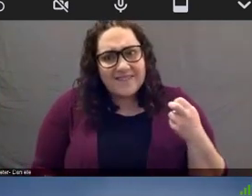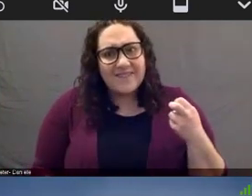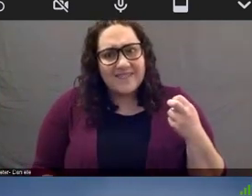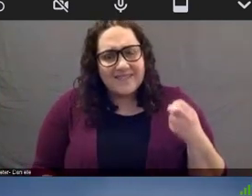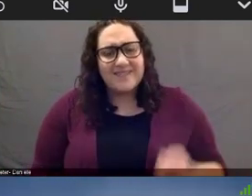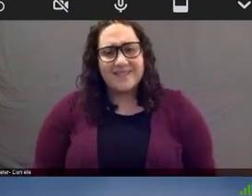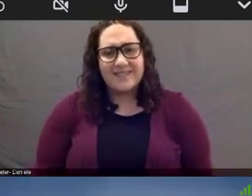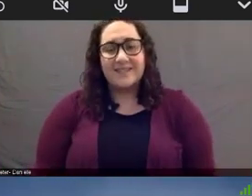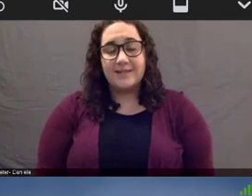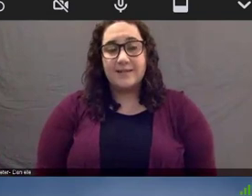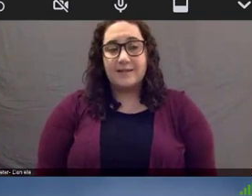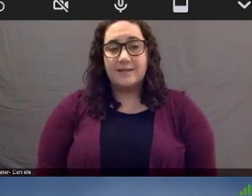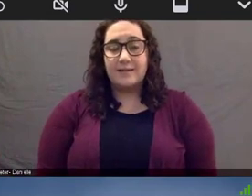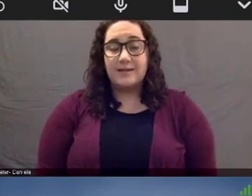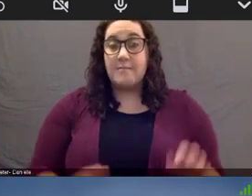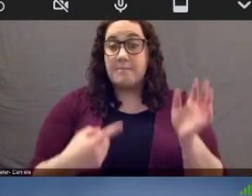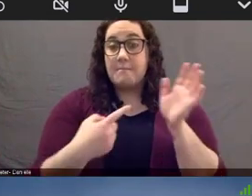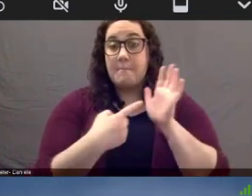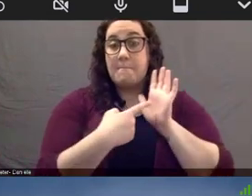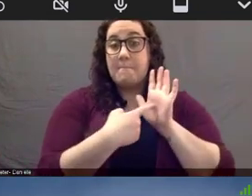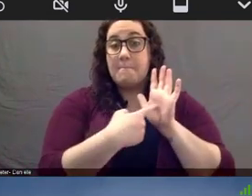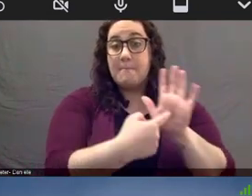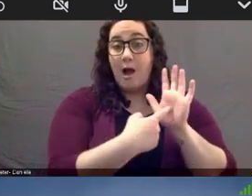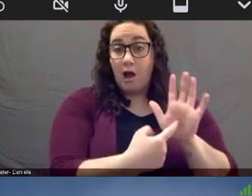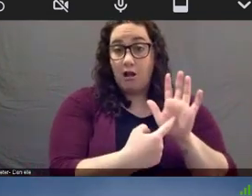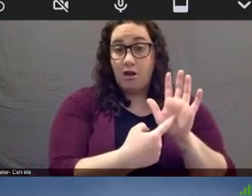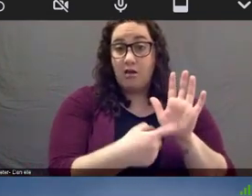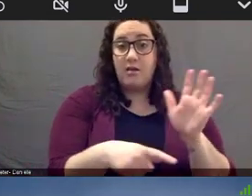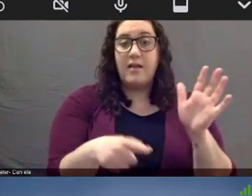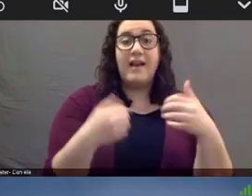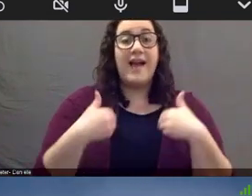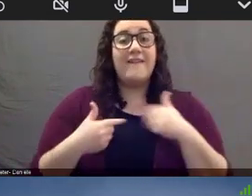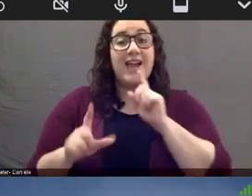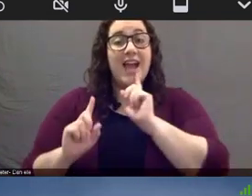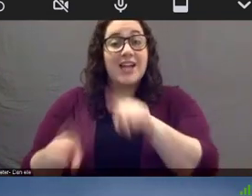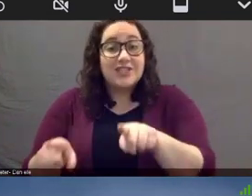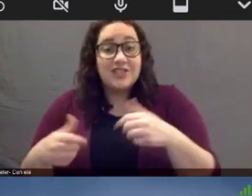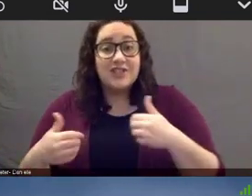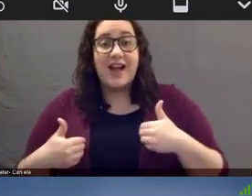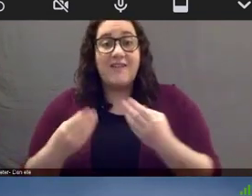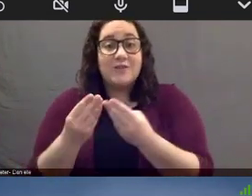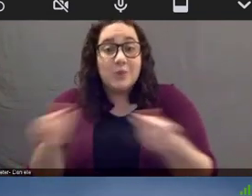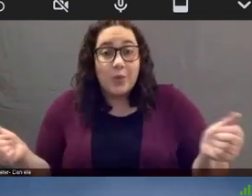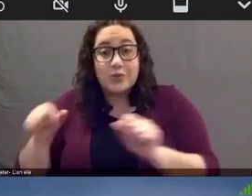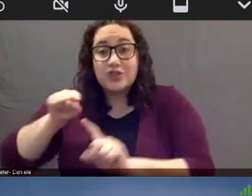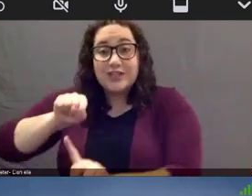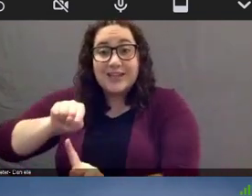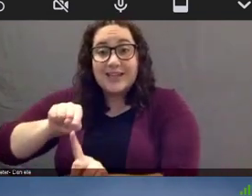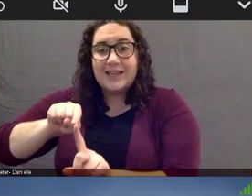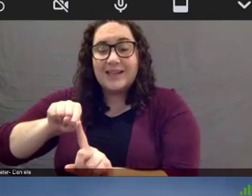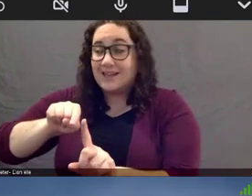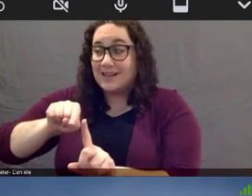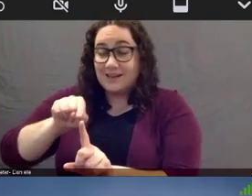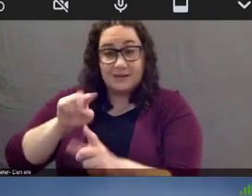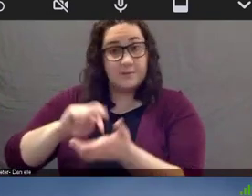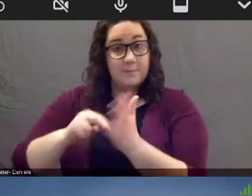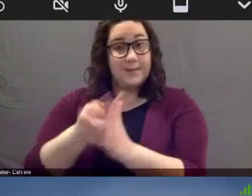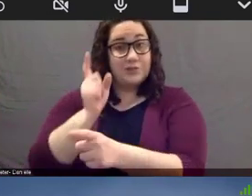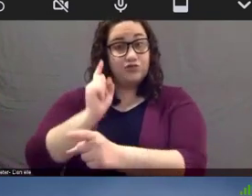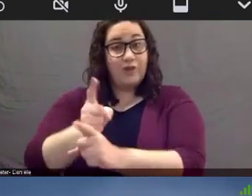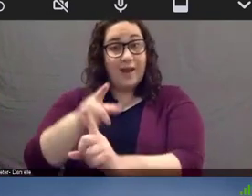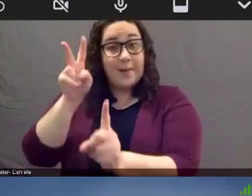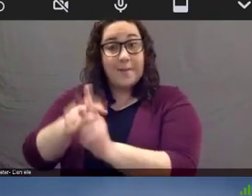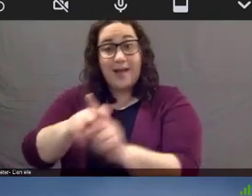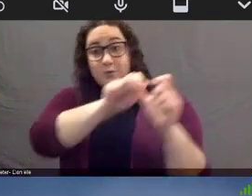you a number at the end doesn't mean it's correct, right? I think we're seeing that a lot right